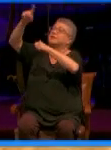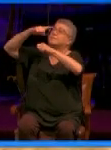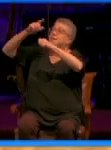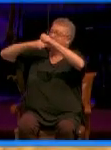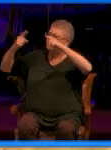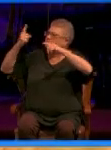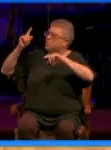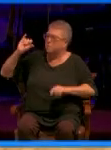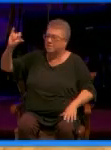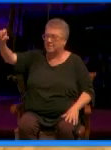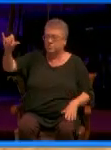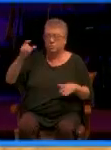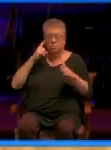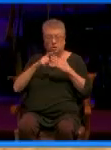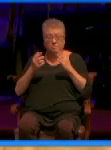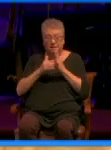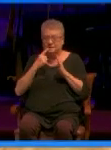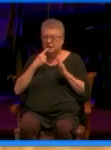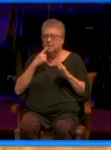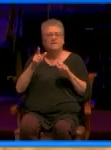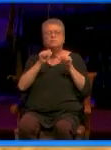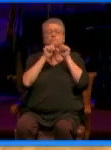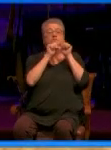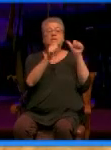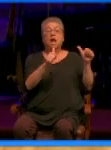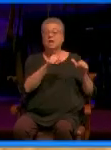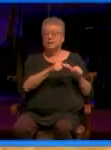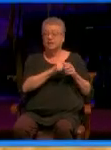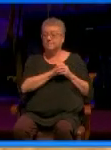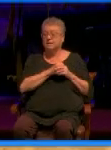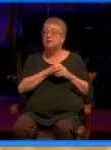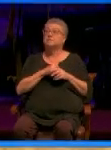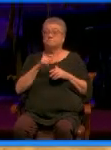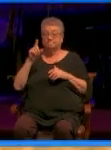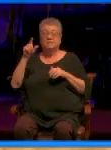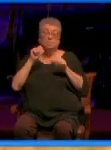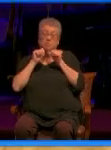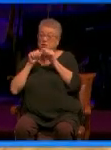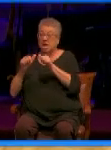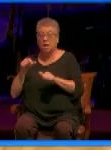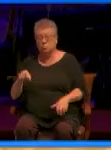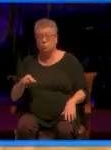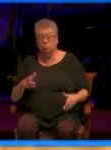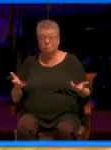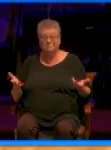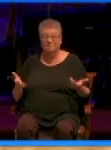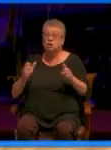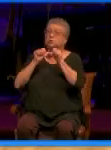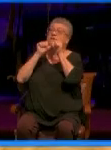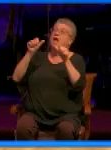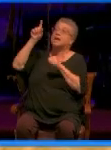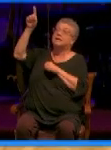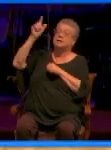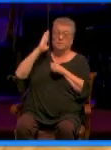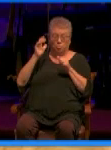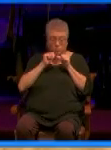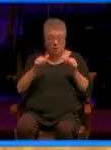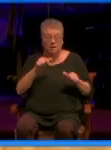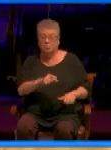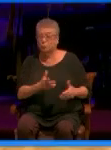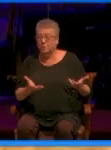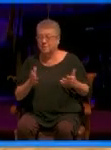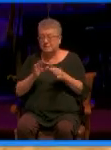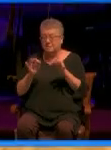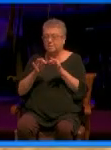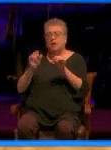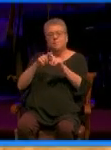notice what else it says. If you deny him, he will deny us. Now you have to confess Christ. You got to come to Christ. That's the line.